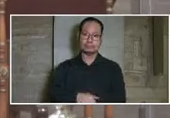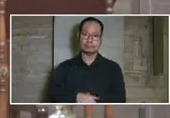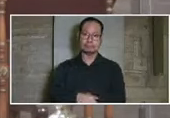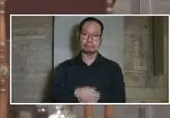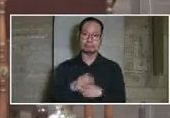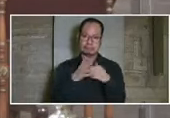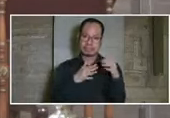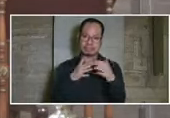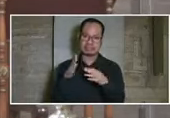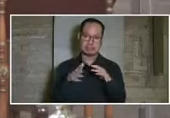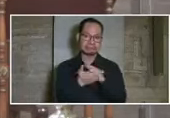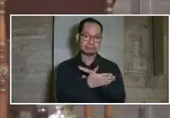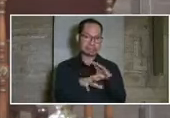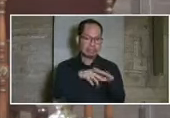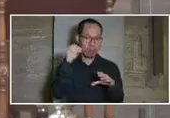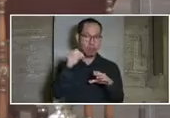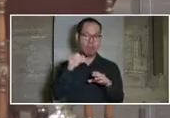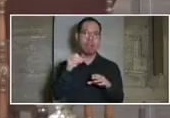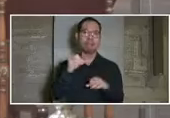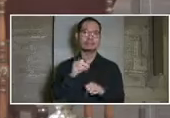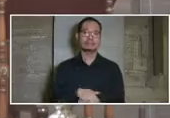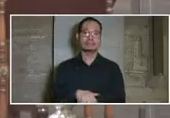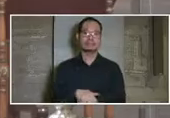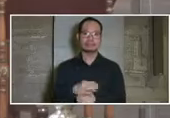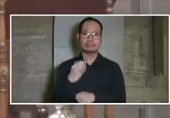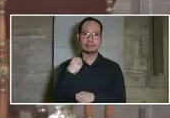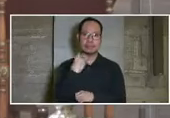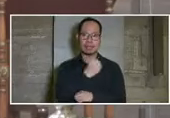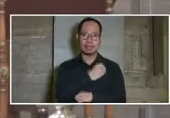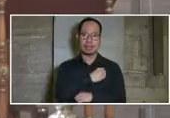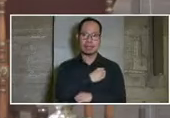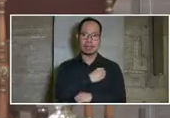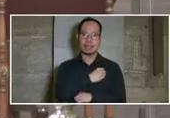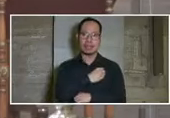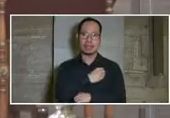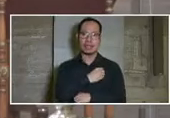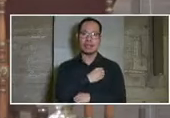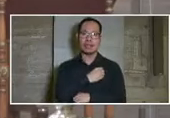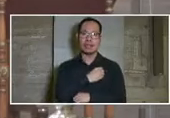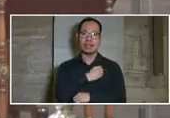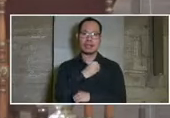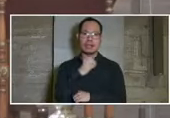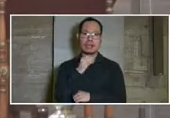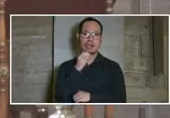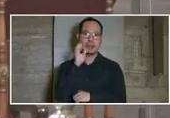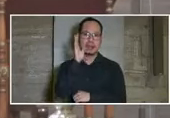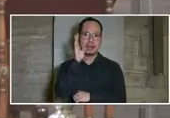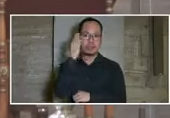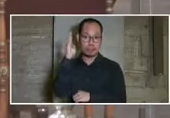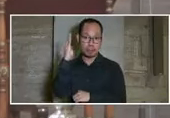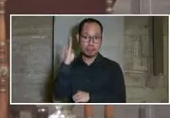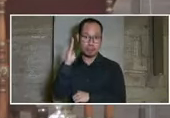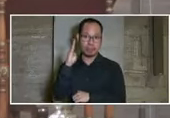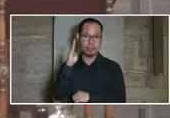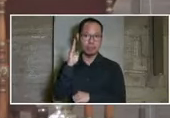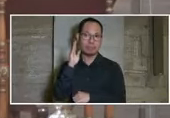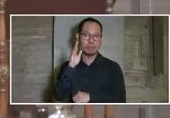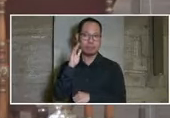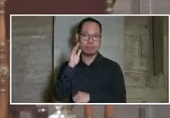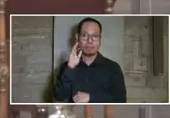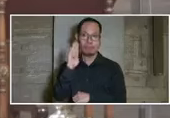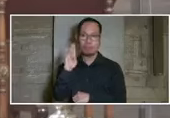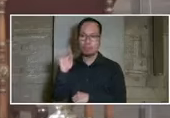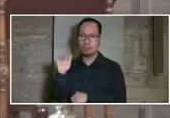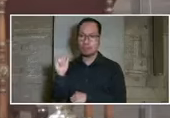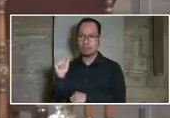whenever you go out, our kuyas, our blue boys, we call them, would see to